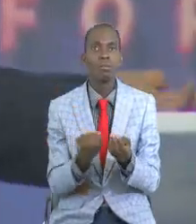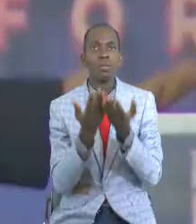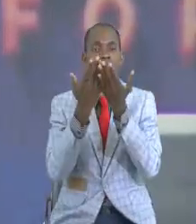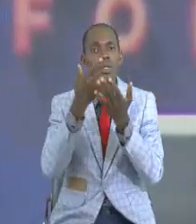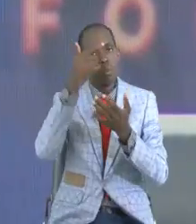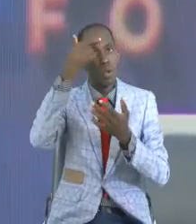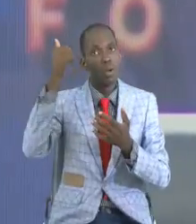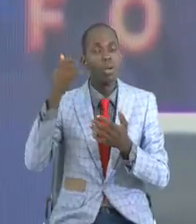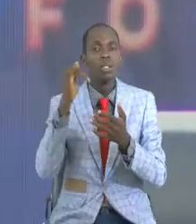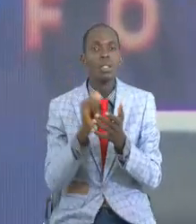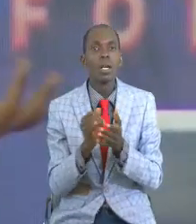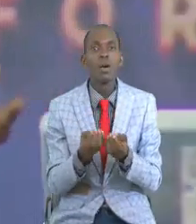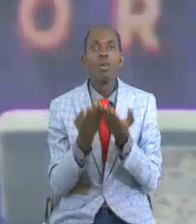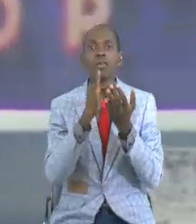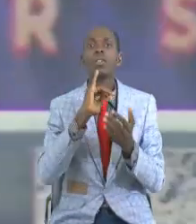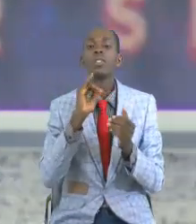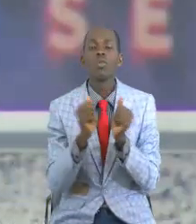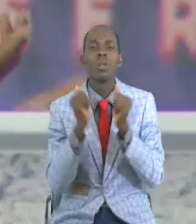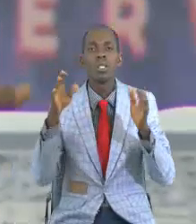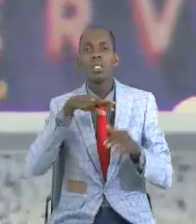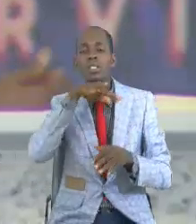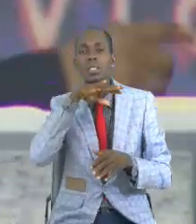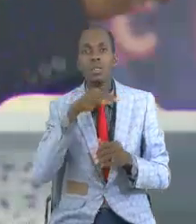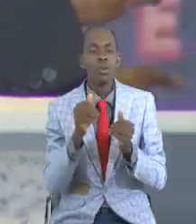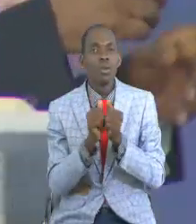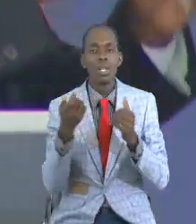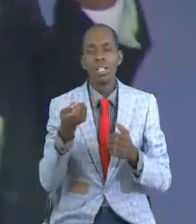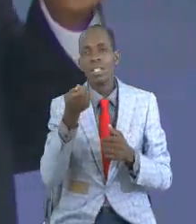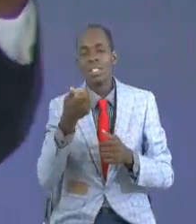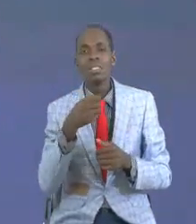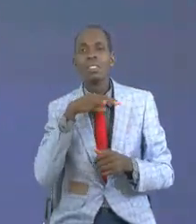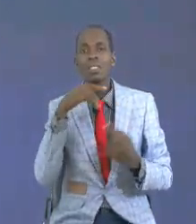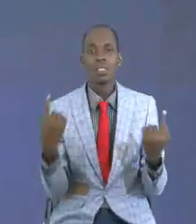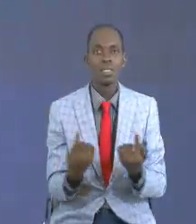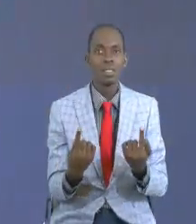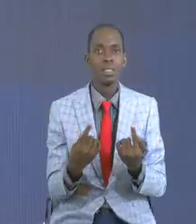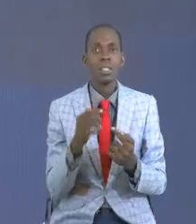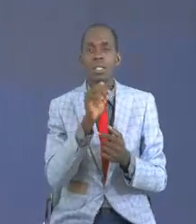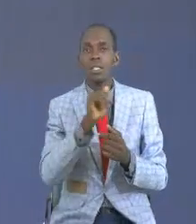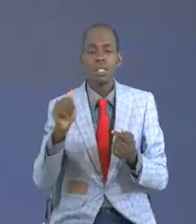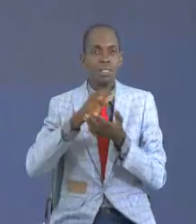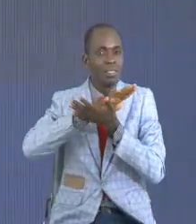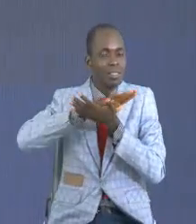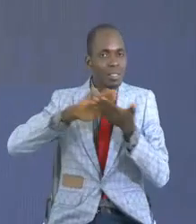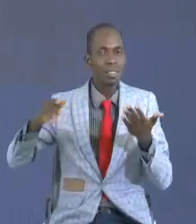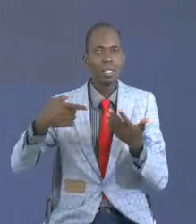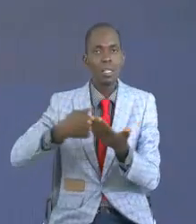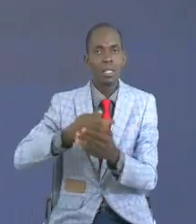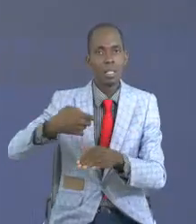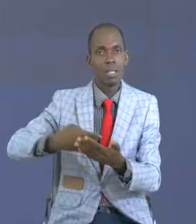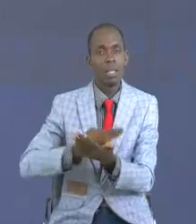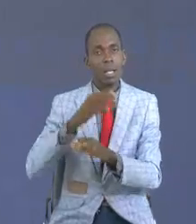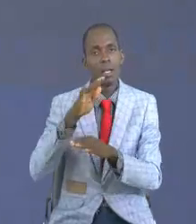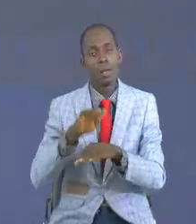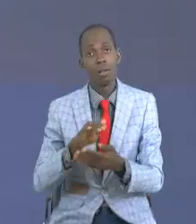is without spot and without blemish and without any sin. The spotless Lamb of God, the sinless Lamb